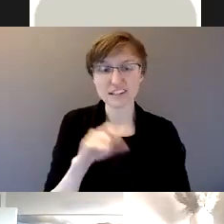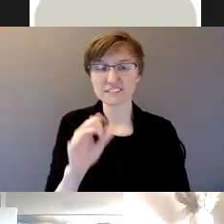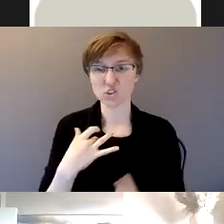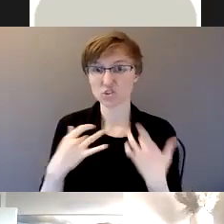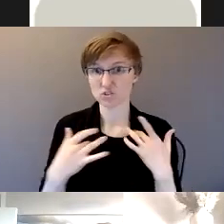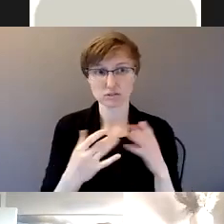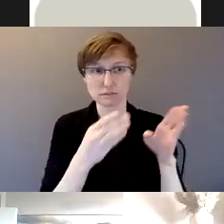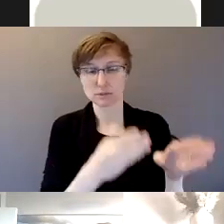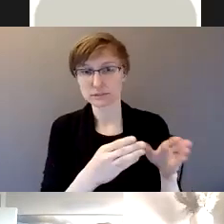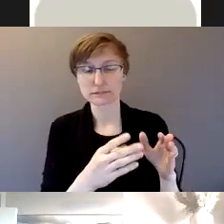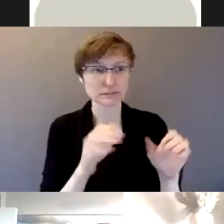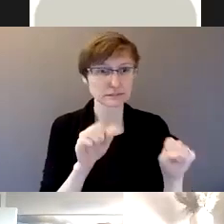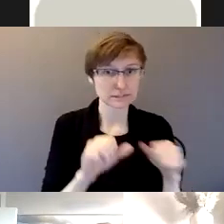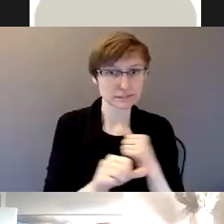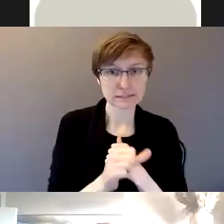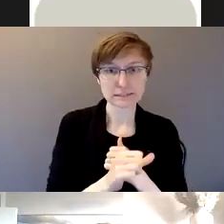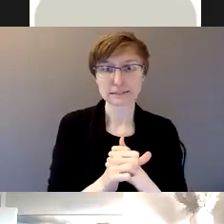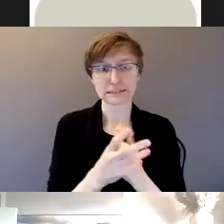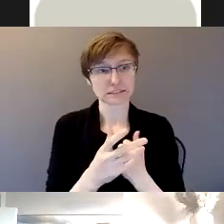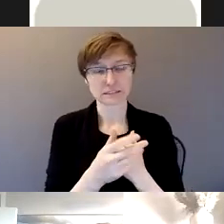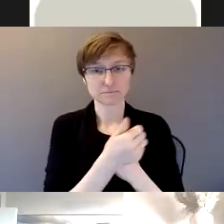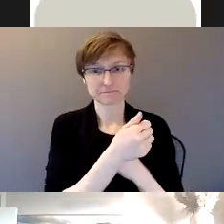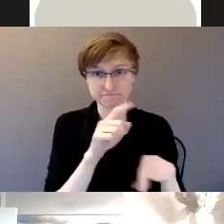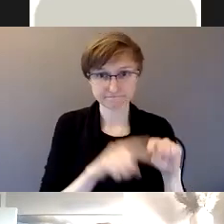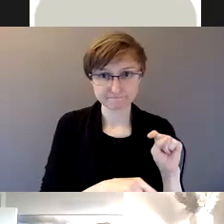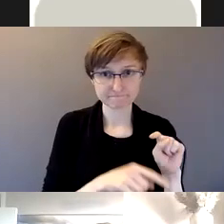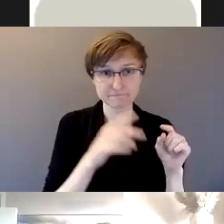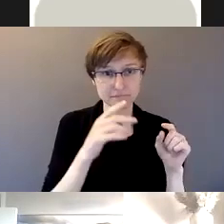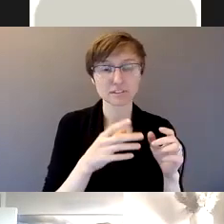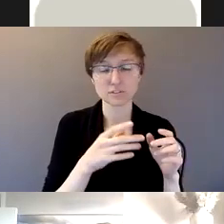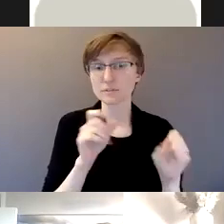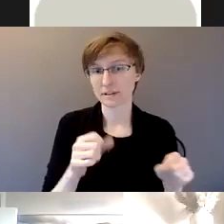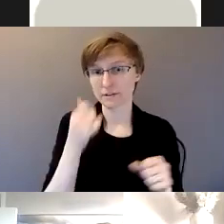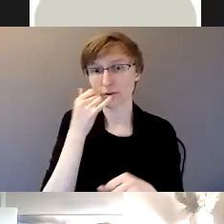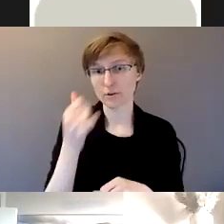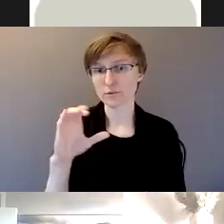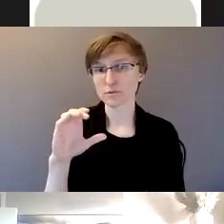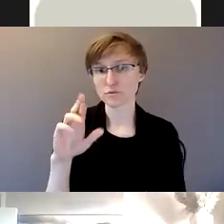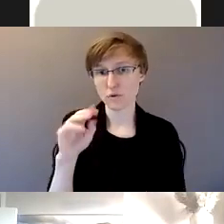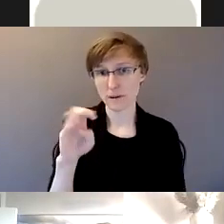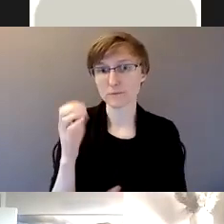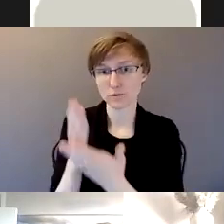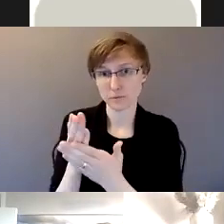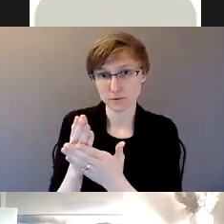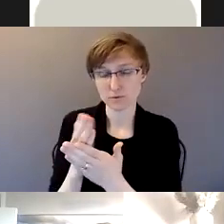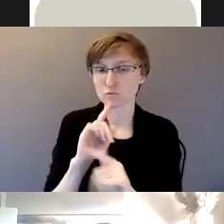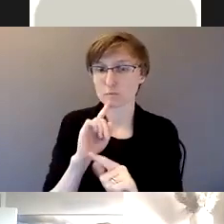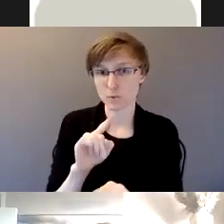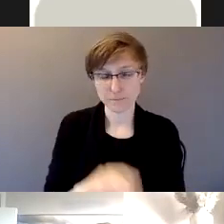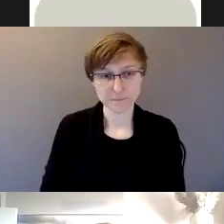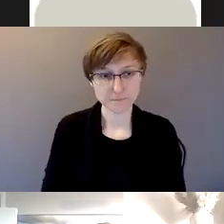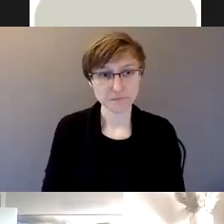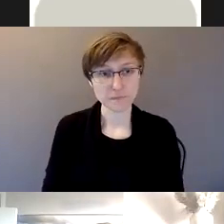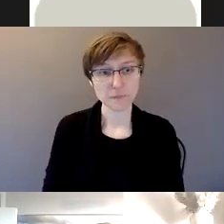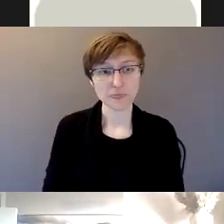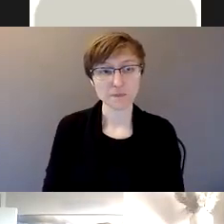incapable. You can call Crime Stoppers and report that anonymously. Again, just in terms of reporting,